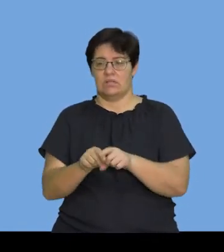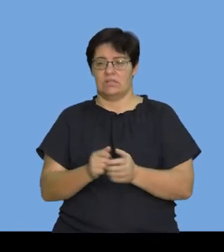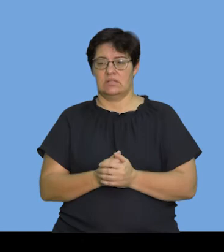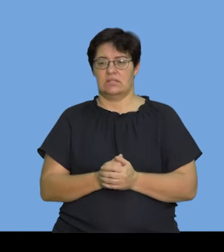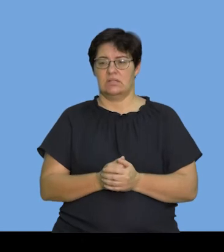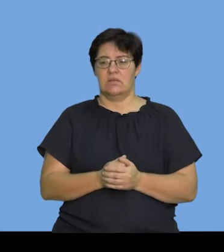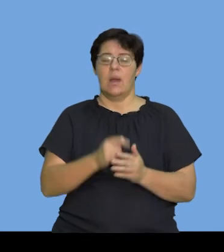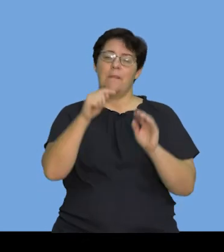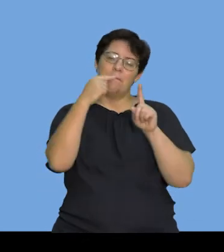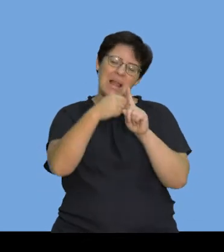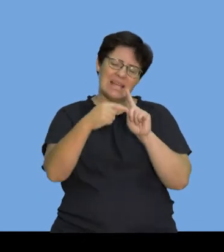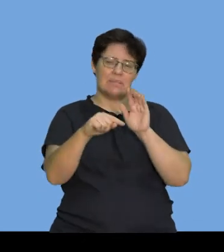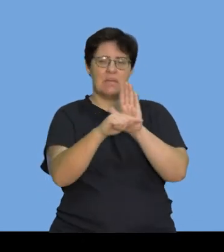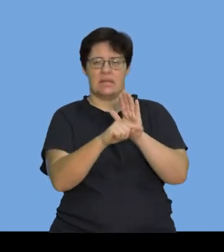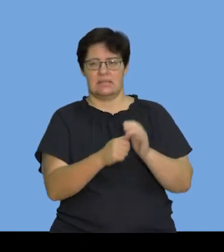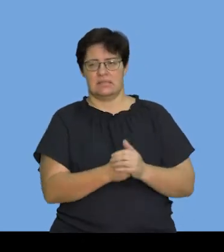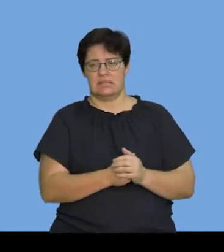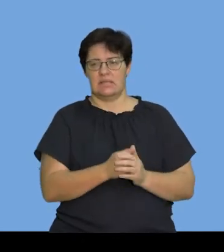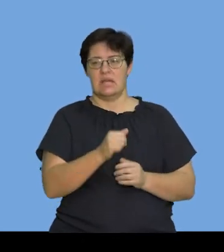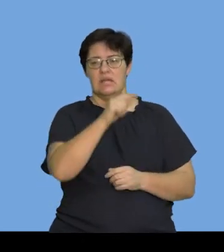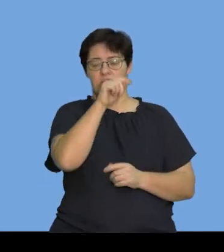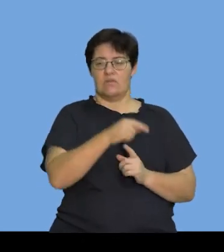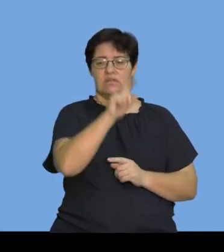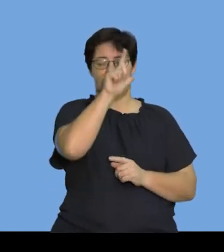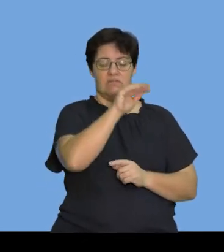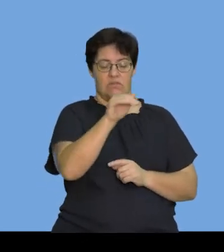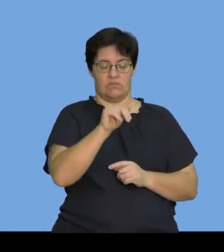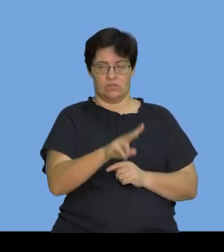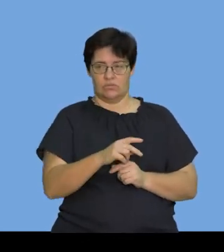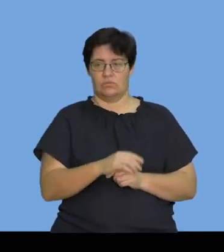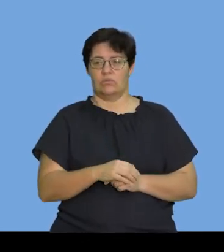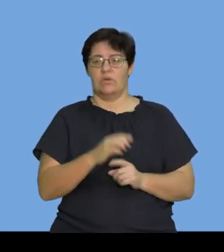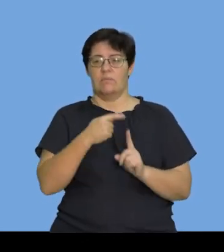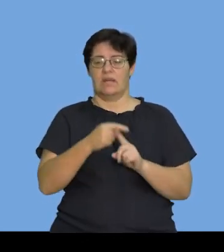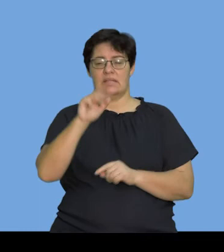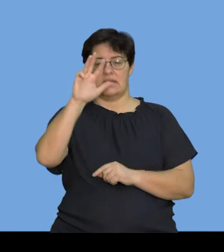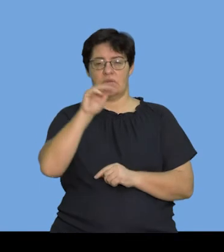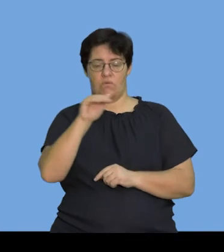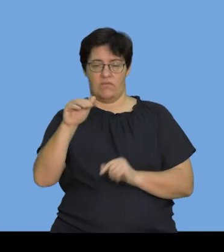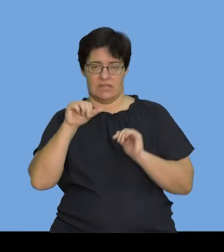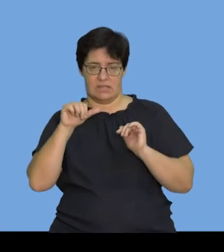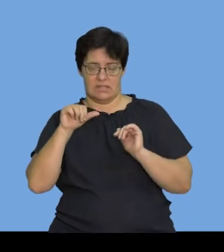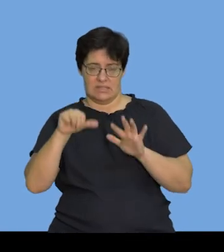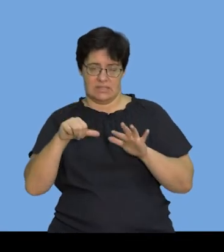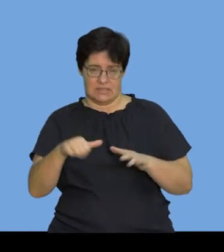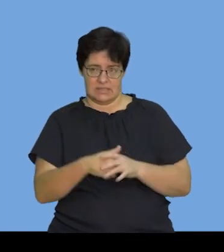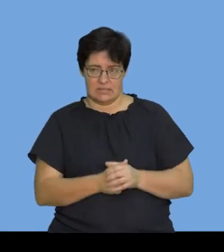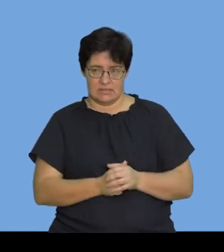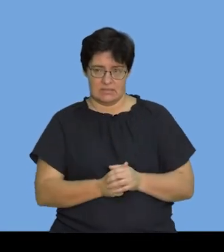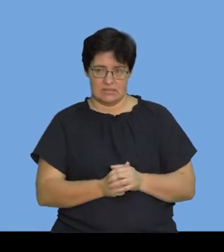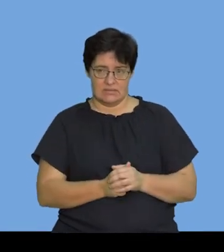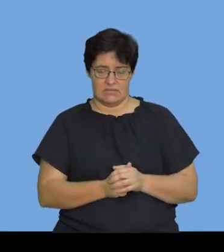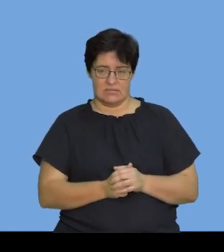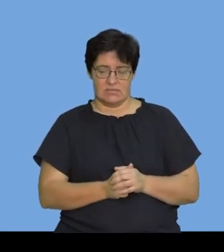or minus the square root of 7 over 2 plus 9 over 16. Then you